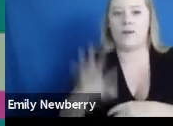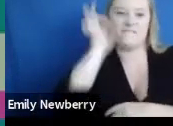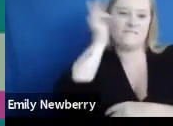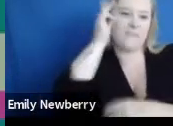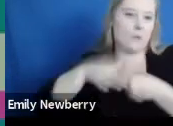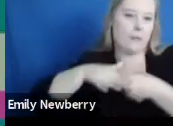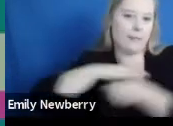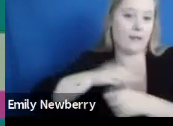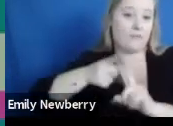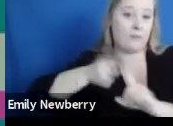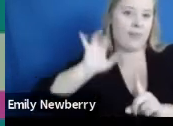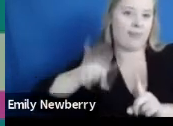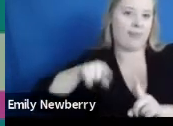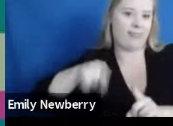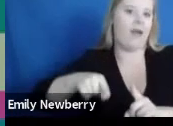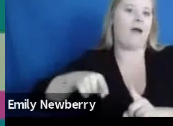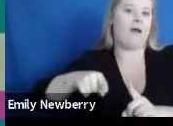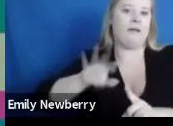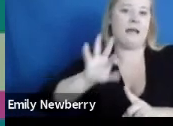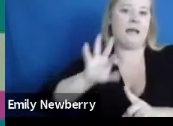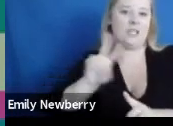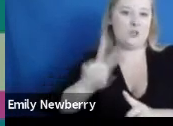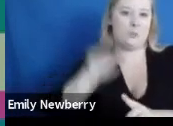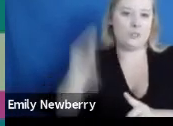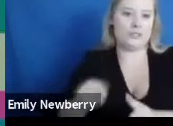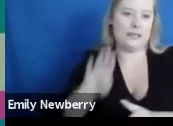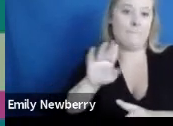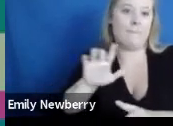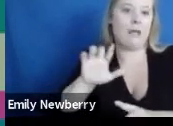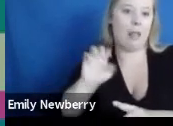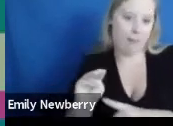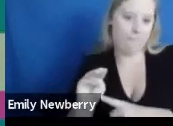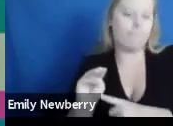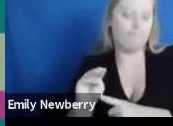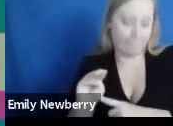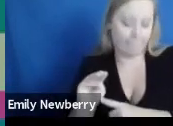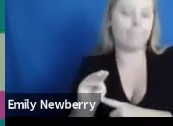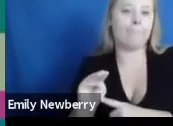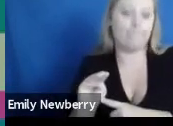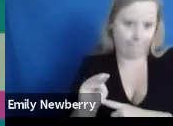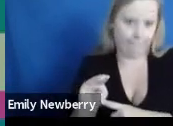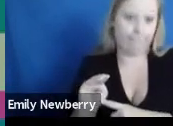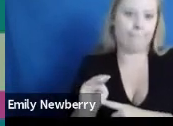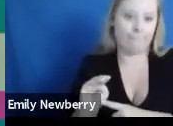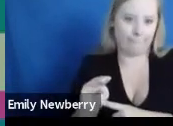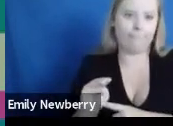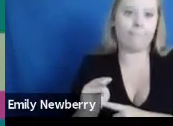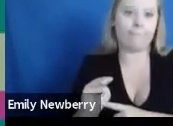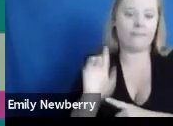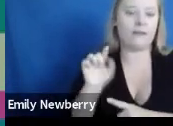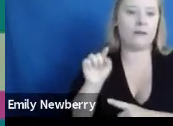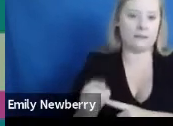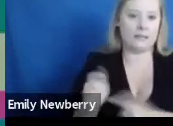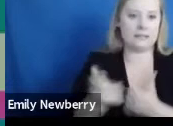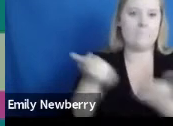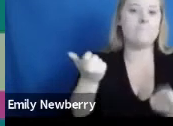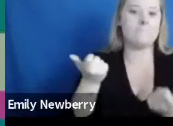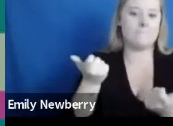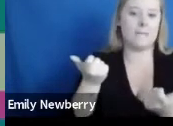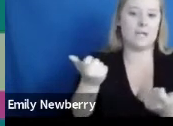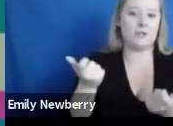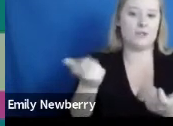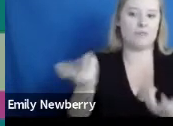of that federal land, about 92% of that is BLM land. So the BLM is a major player in the